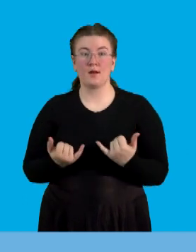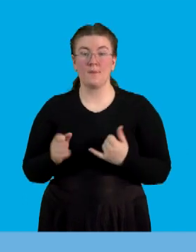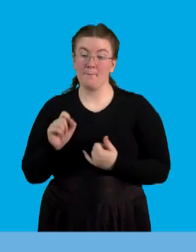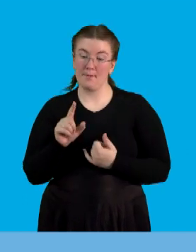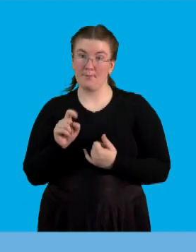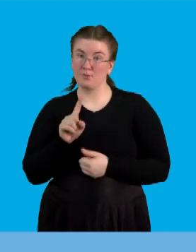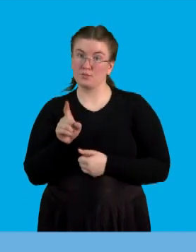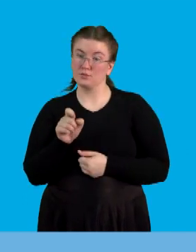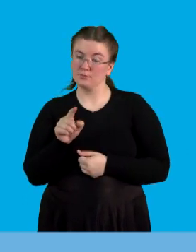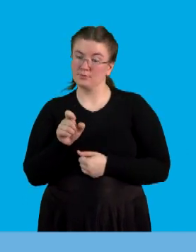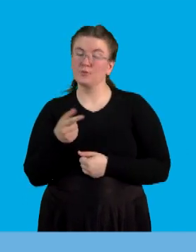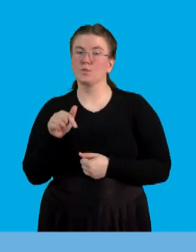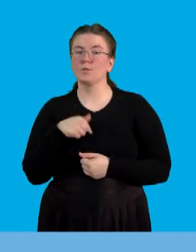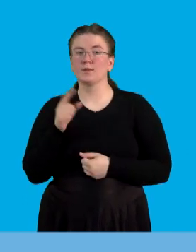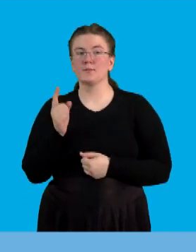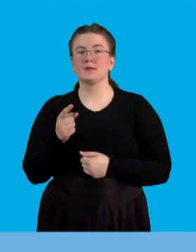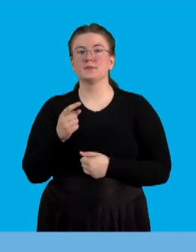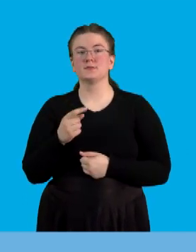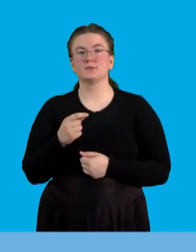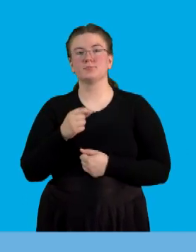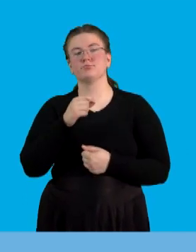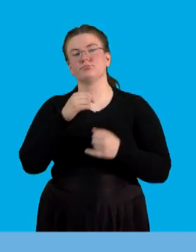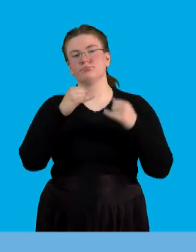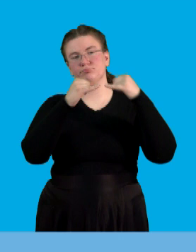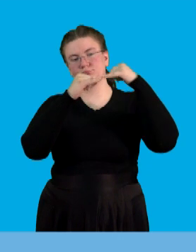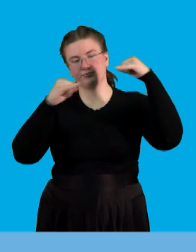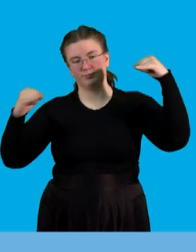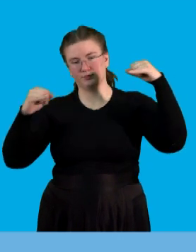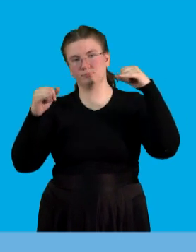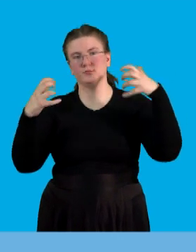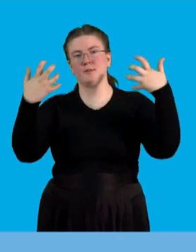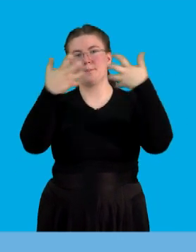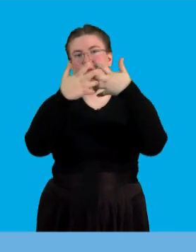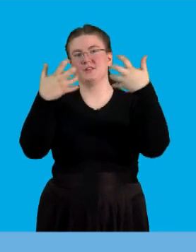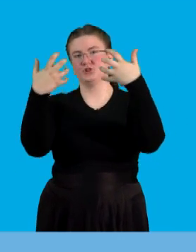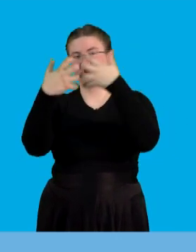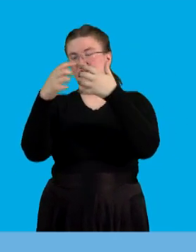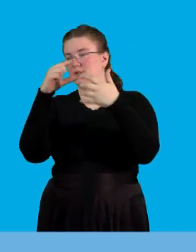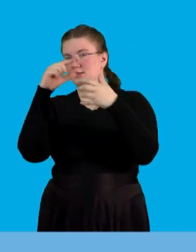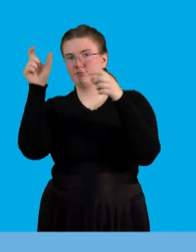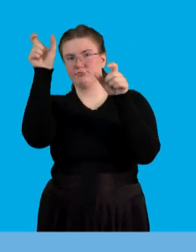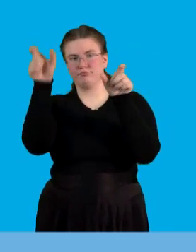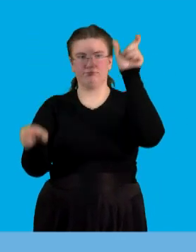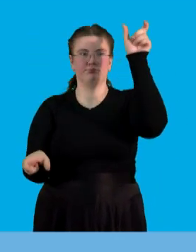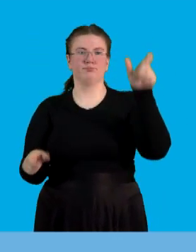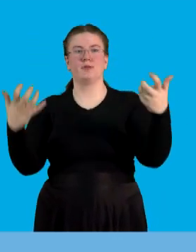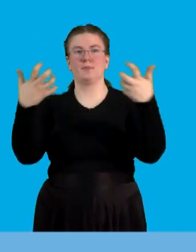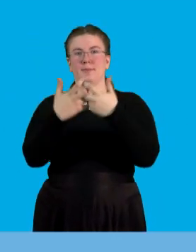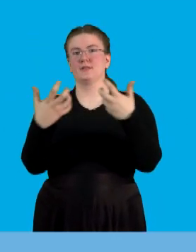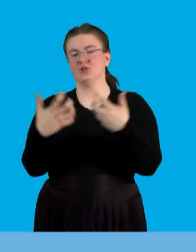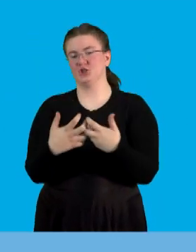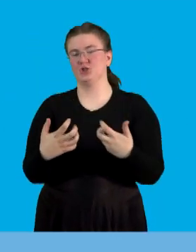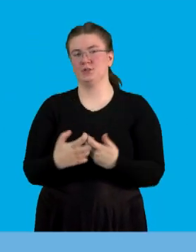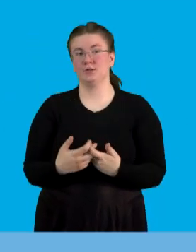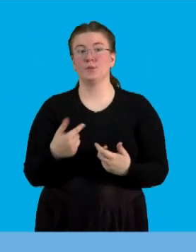Now, on this question, we are supposed to draw a line from each circuit symbol below to the correct name. So